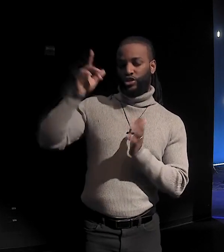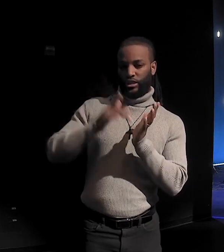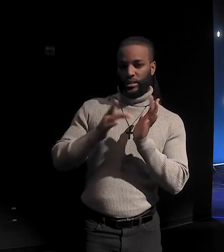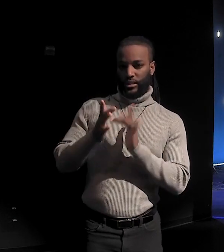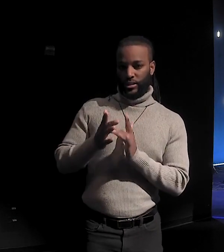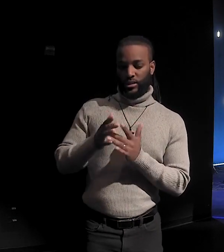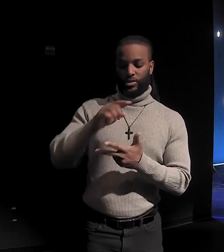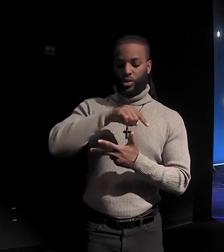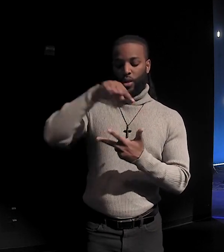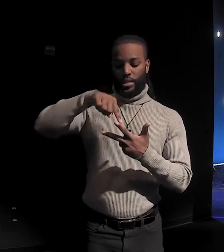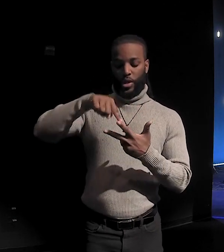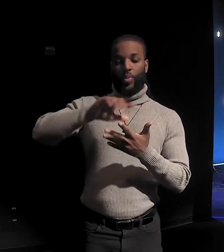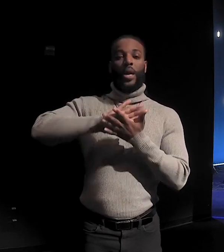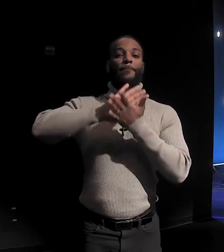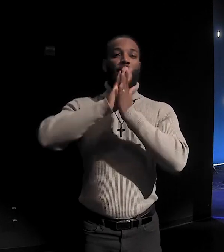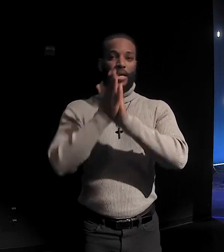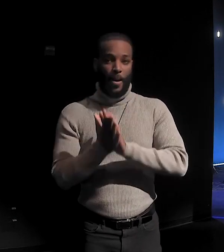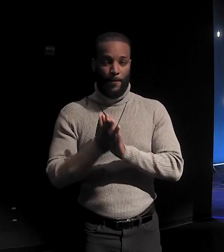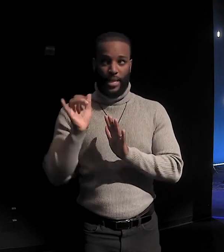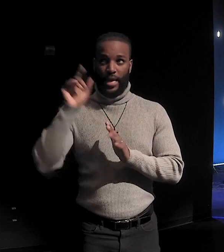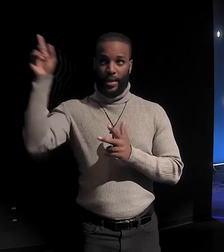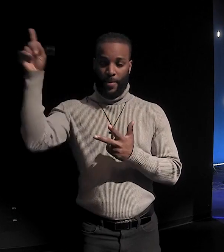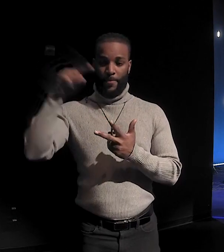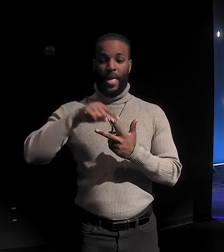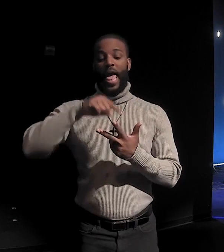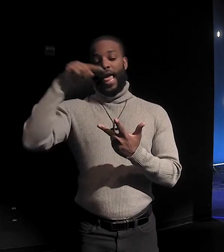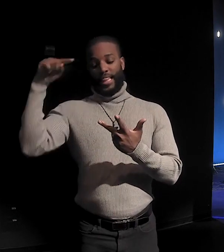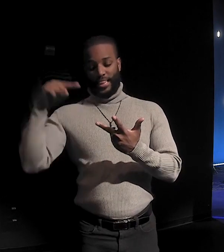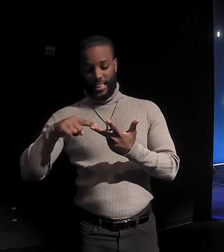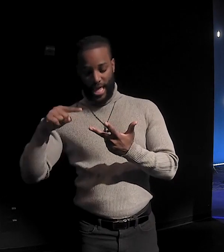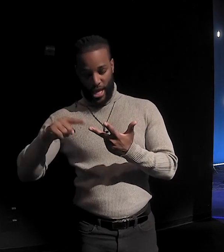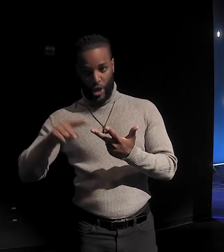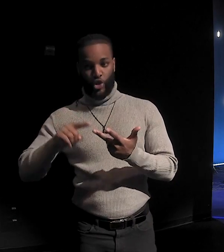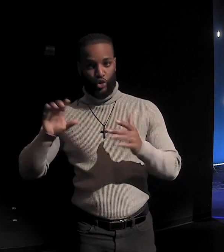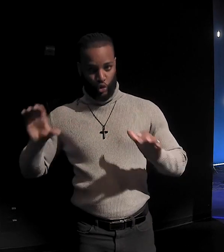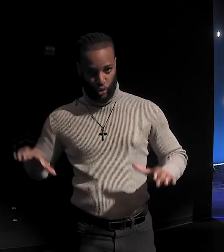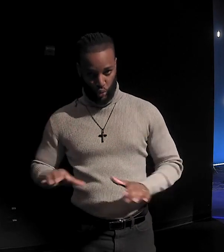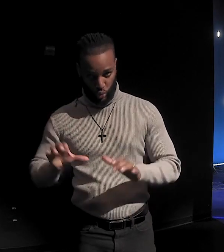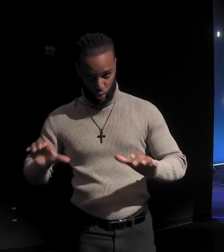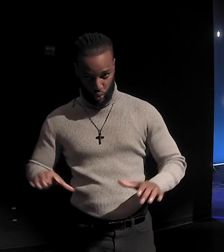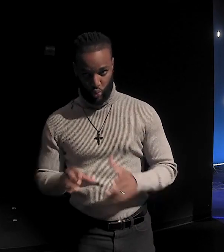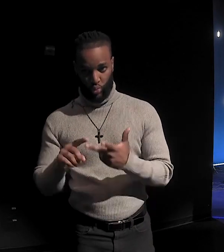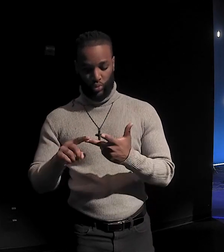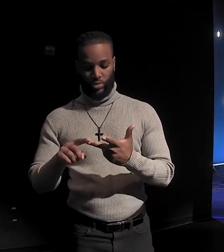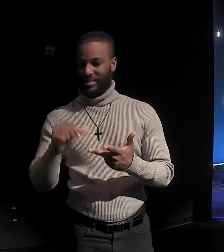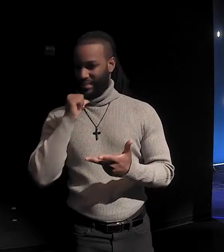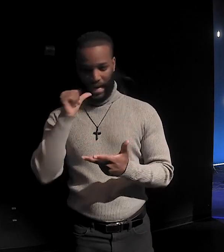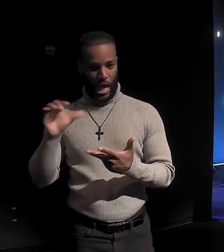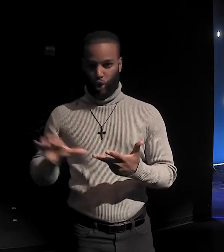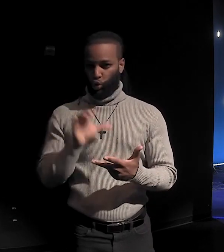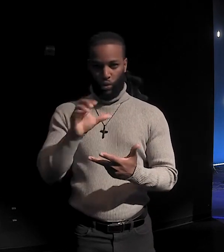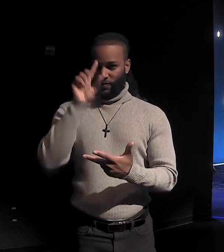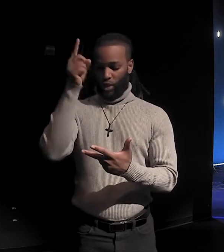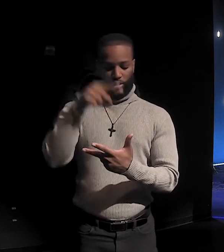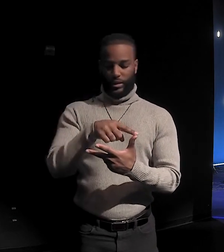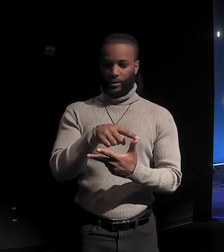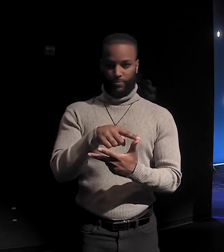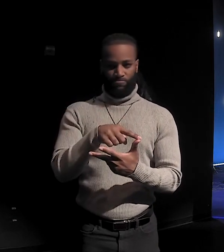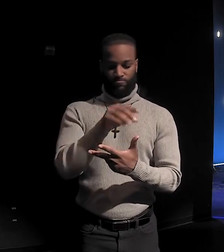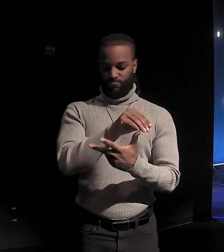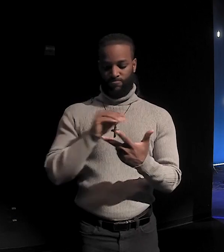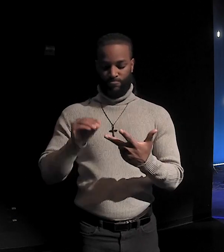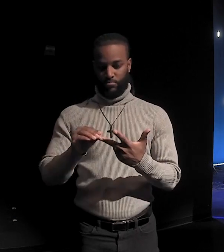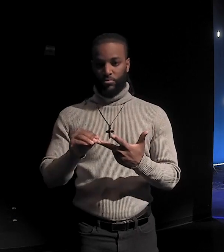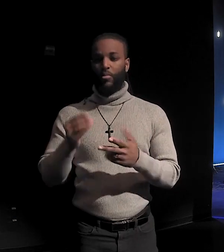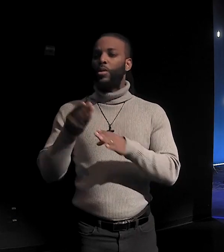we become like Jesus. And out of that, then we do what Jesus did. Right before Jesus